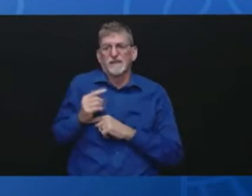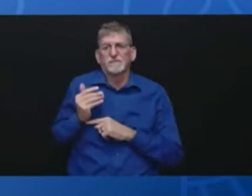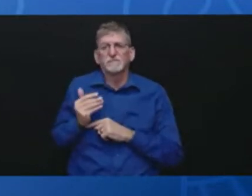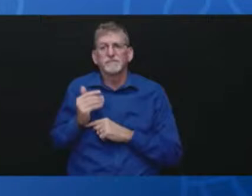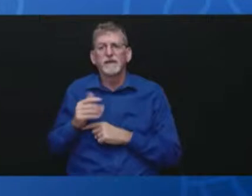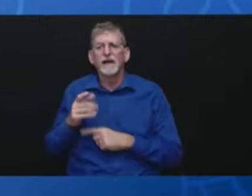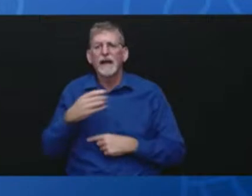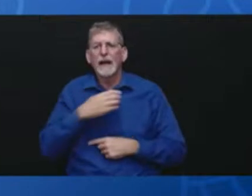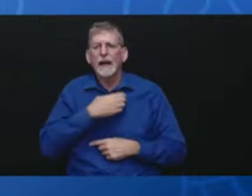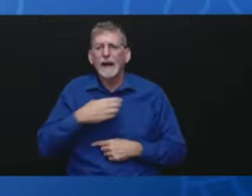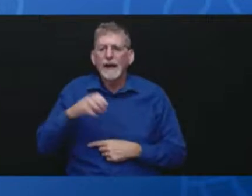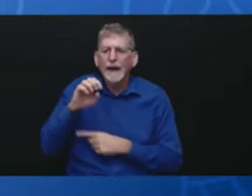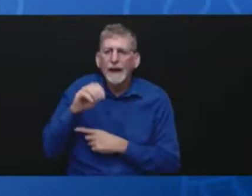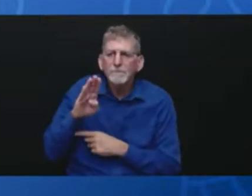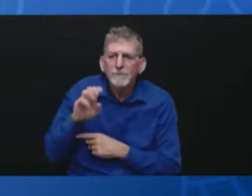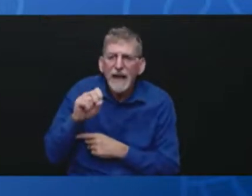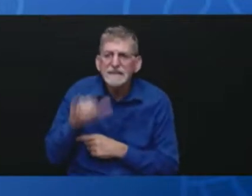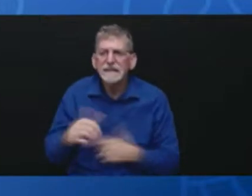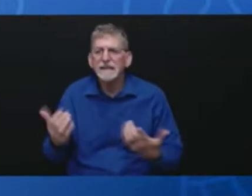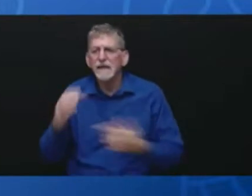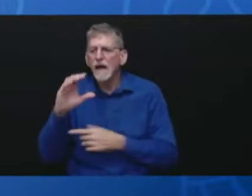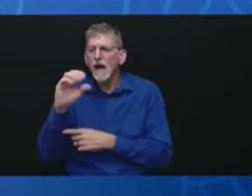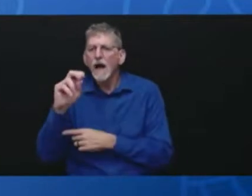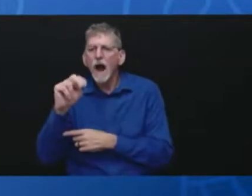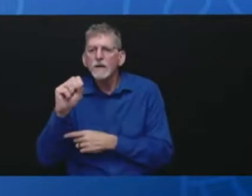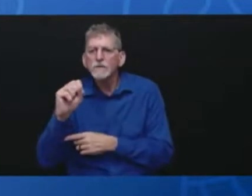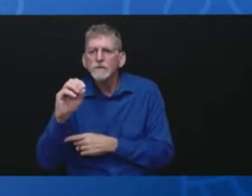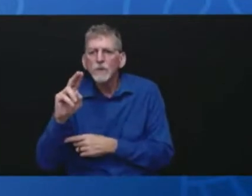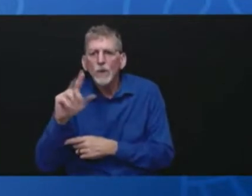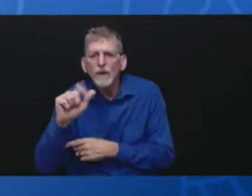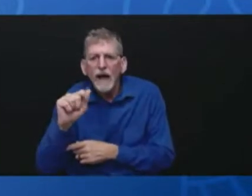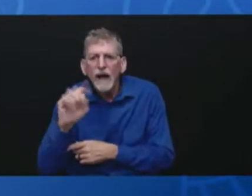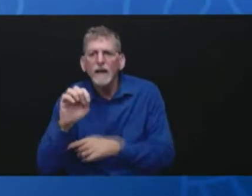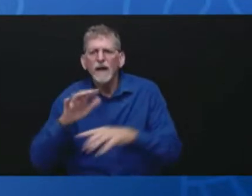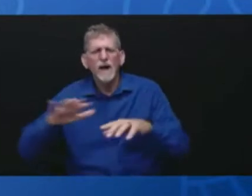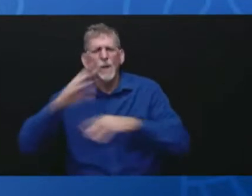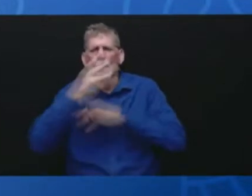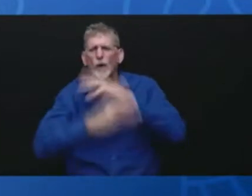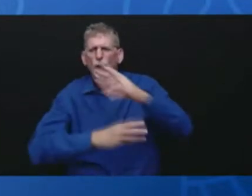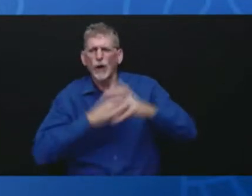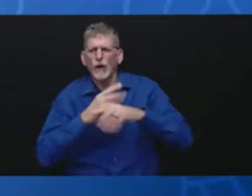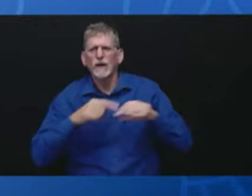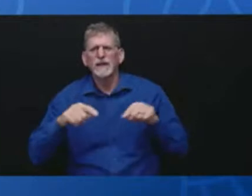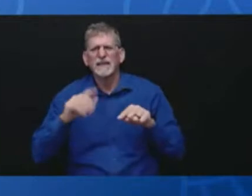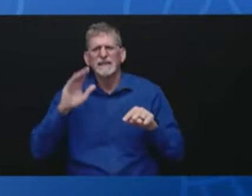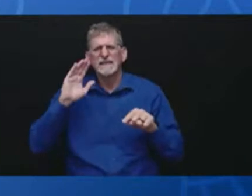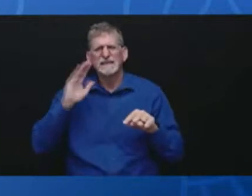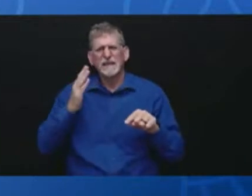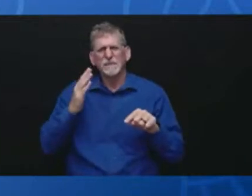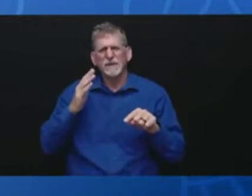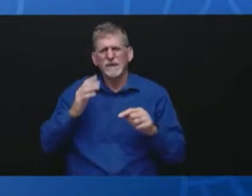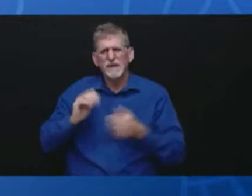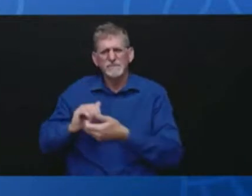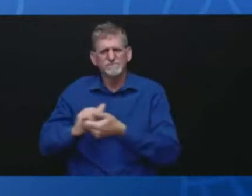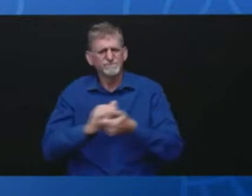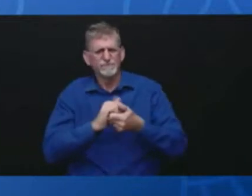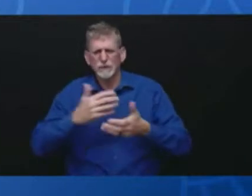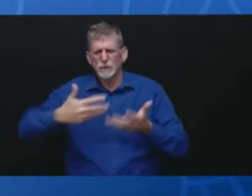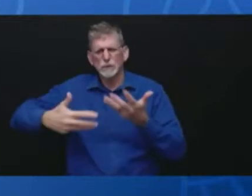in what looks like it's a concerted social messaging campaign, have been posting tweets and